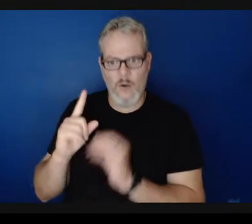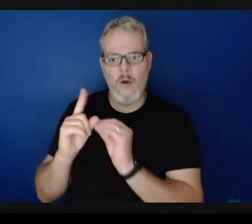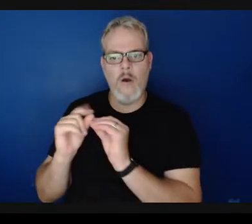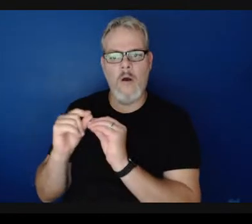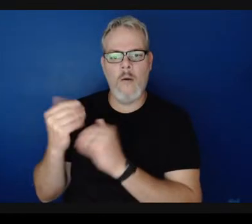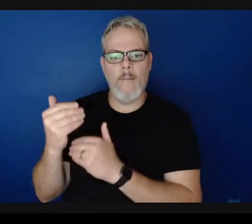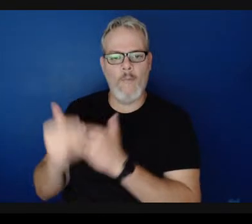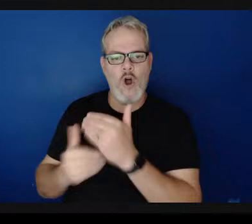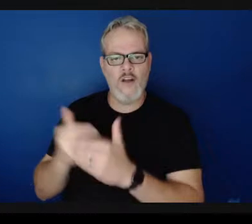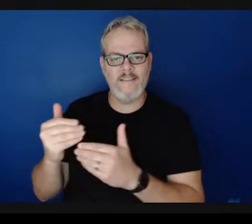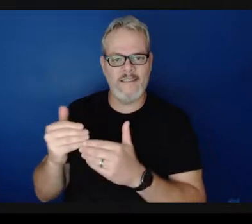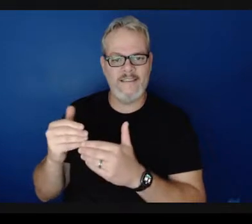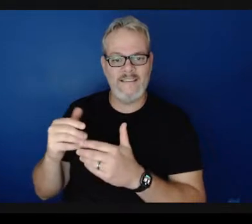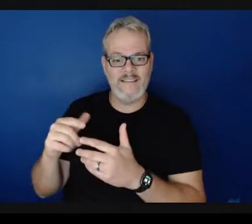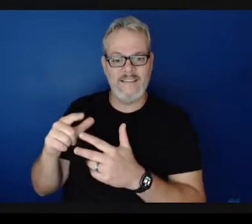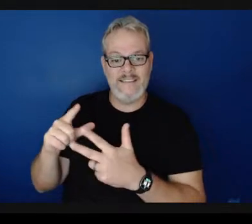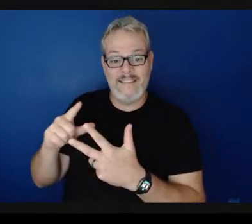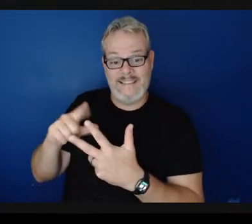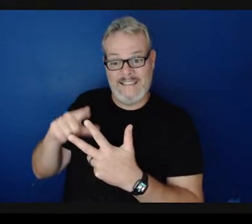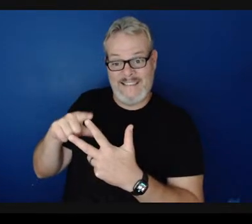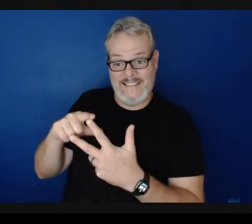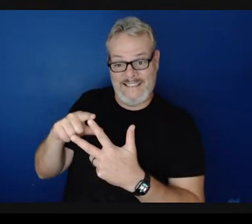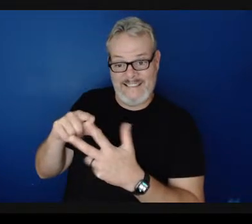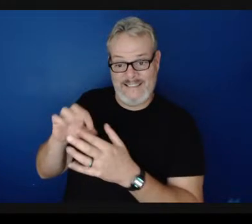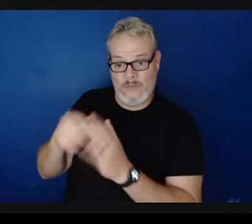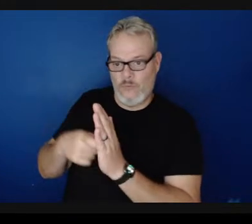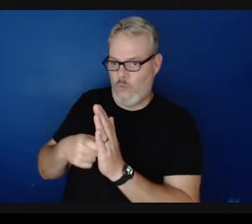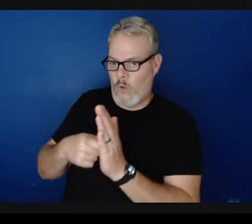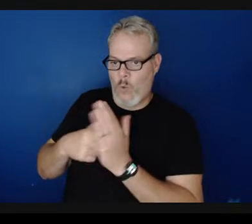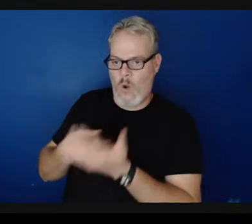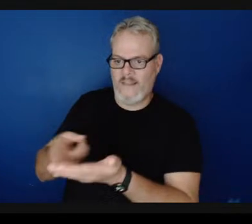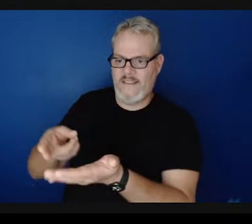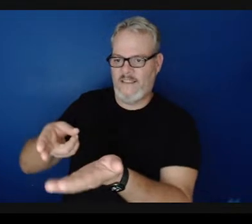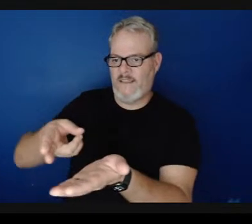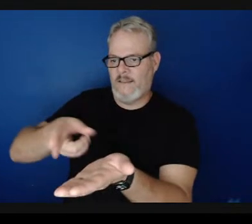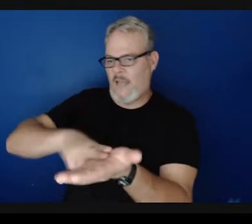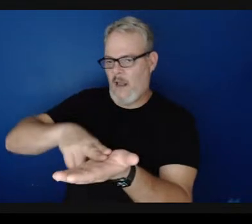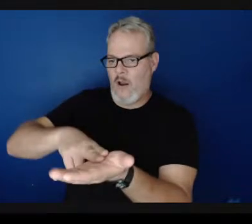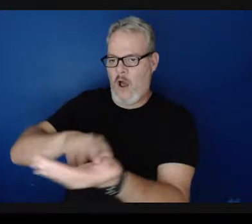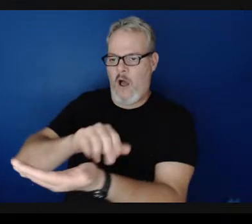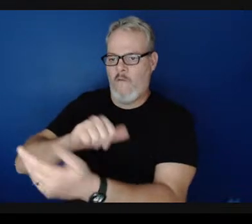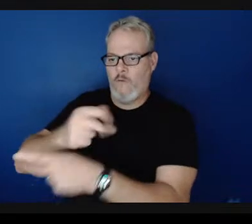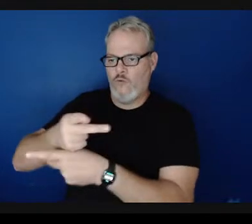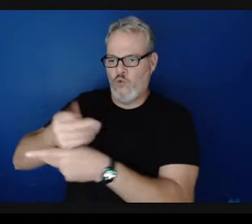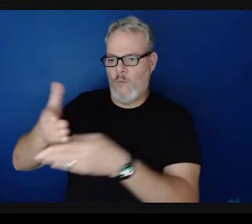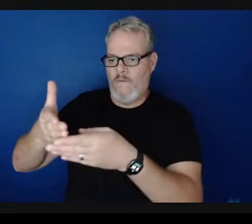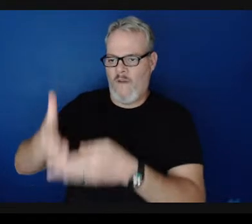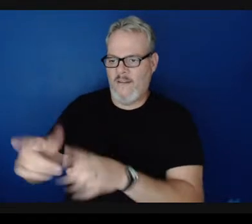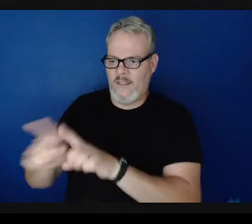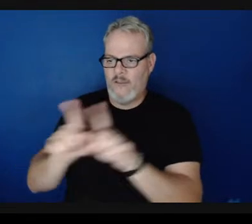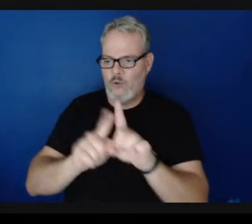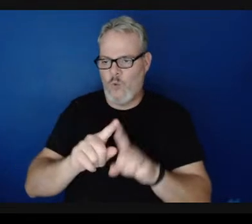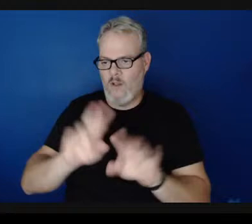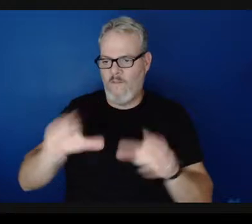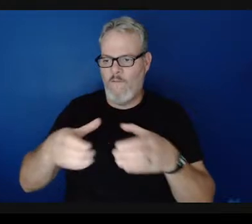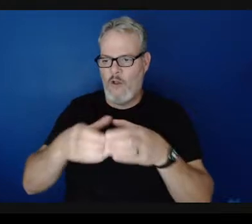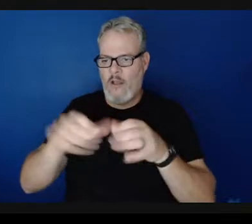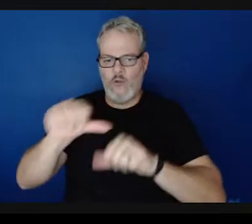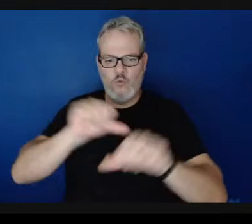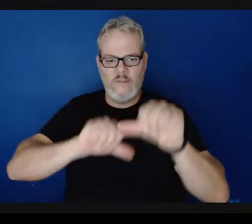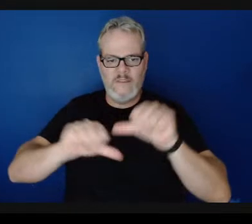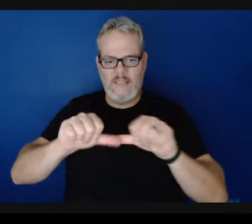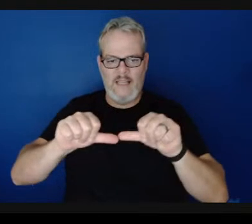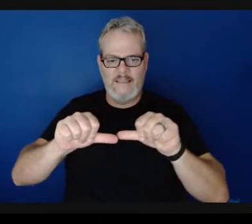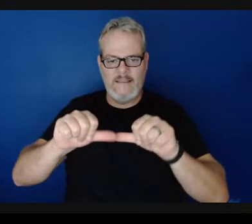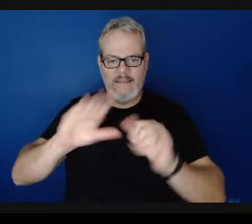require, any publication requires sign off from the author's supervisor, as well as a Volcano Science Center director,